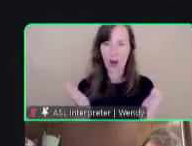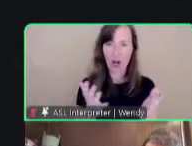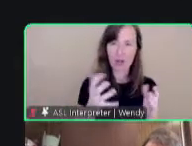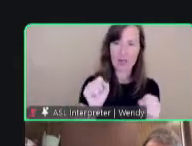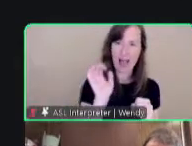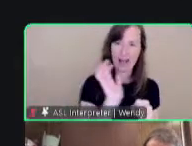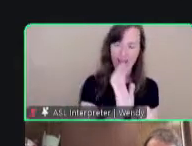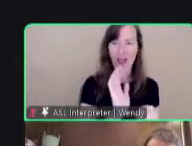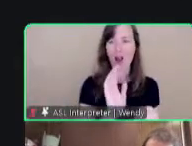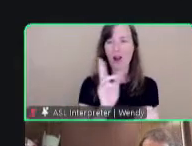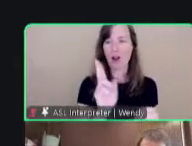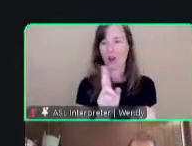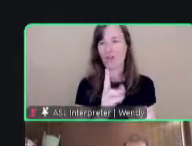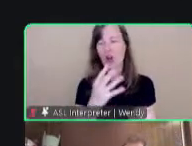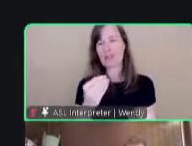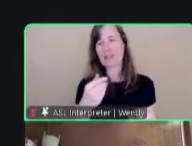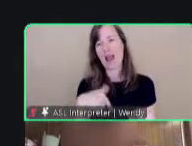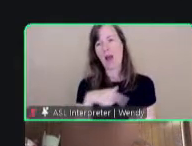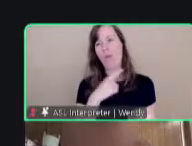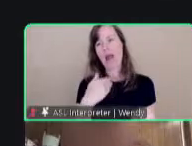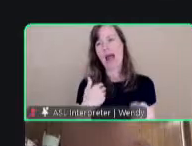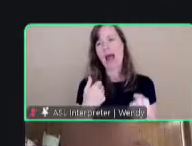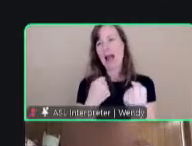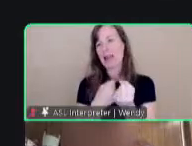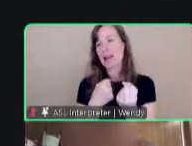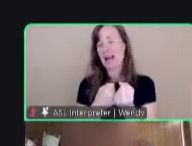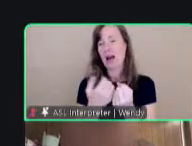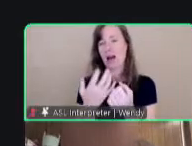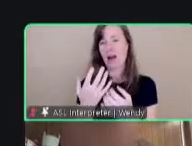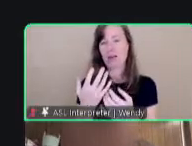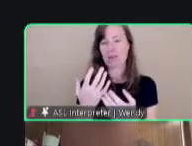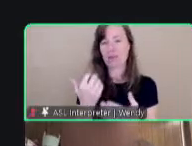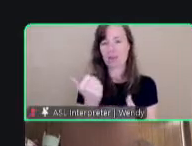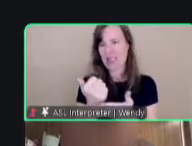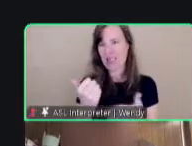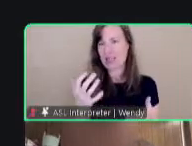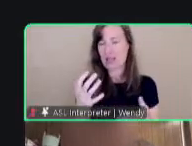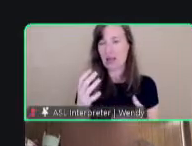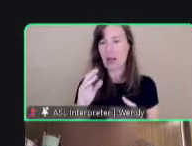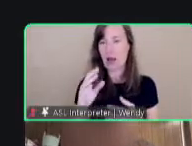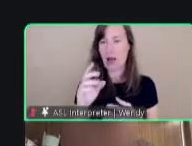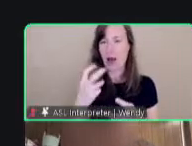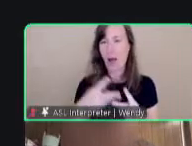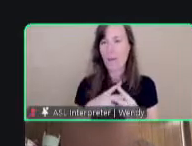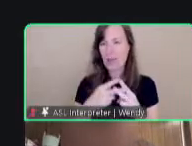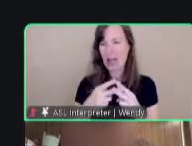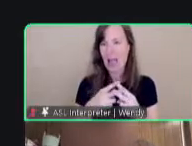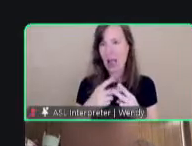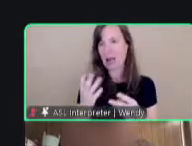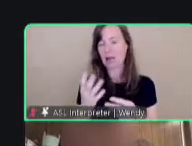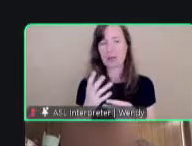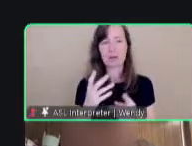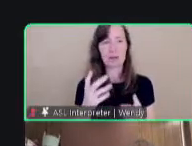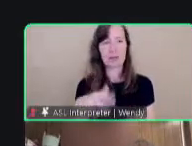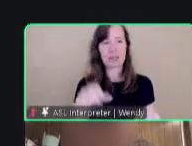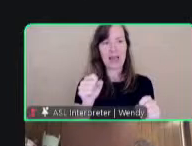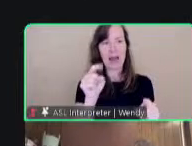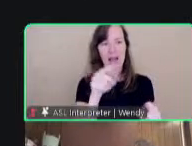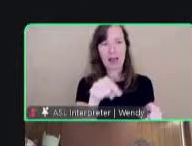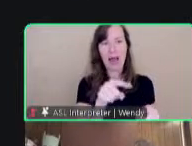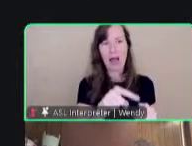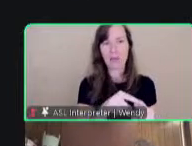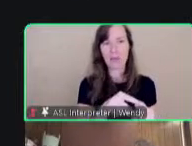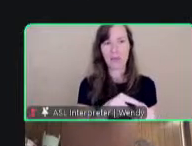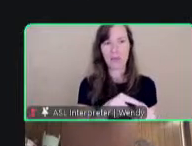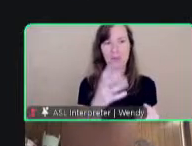assistant mechanic take these. What it does is it gives a head to toe